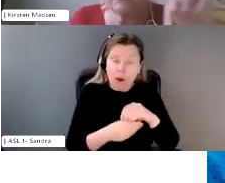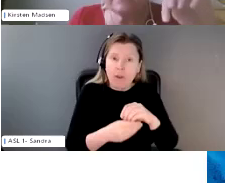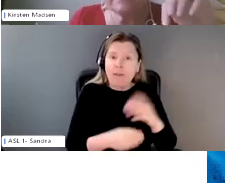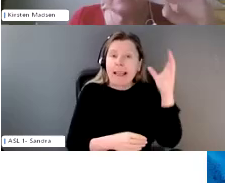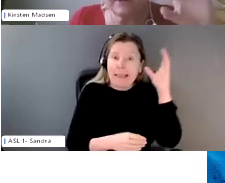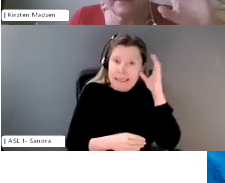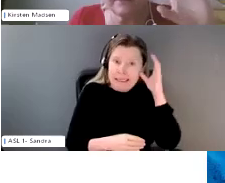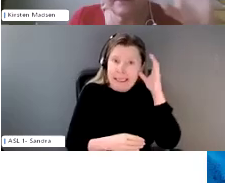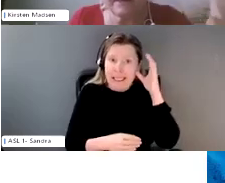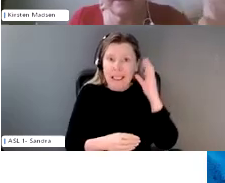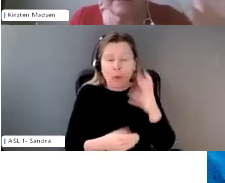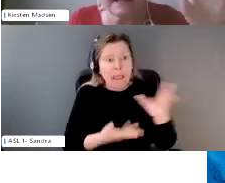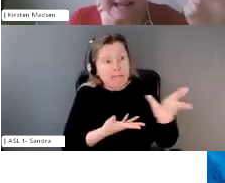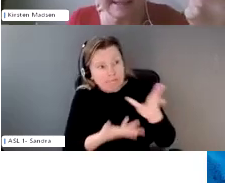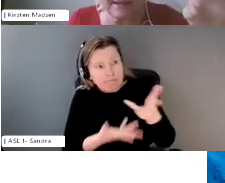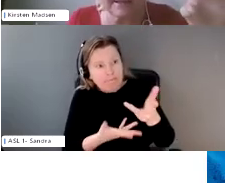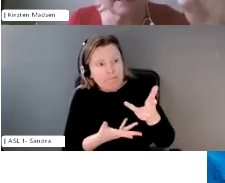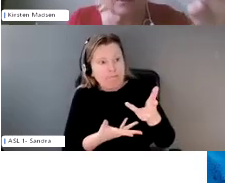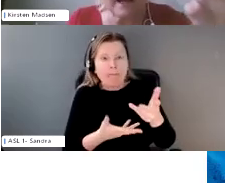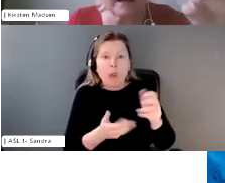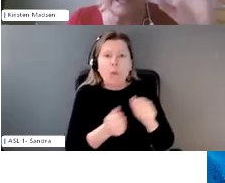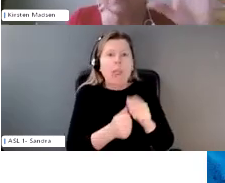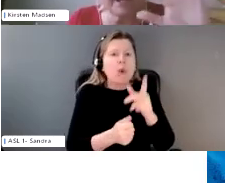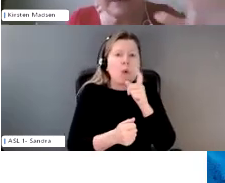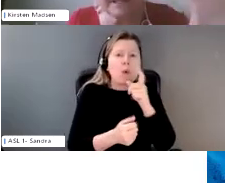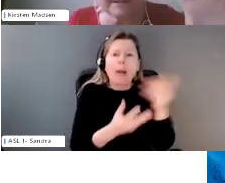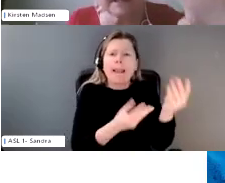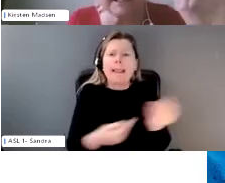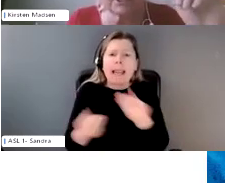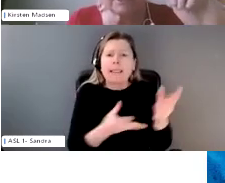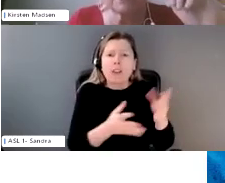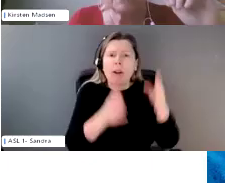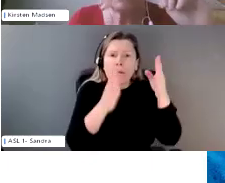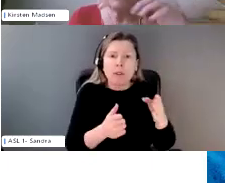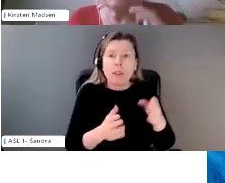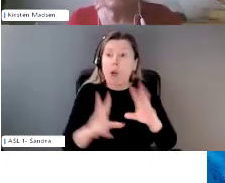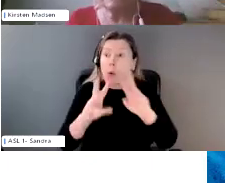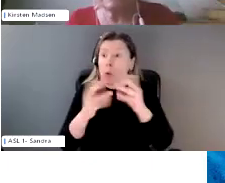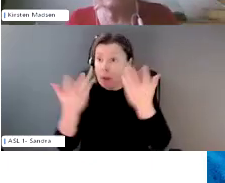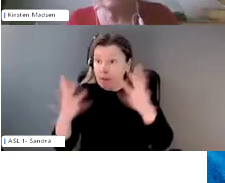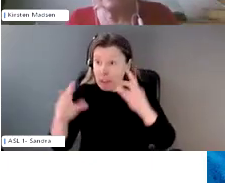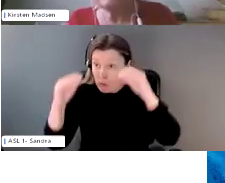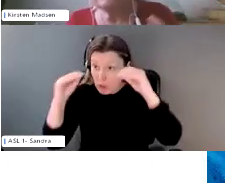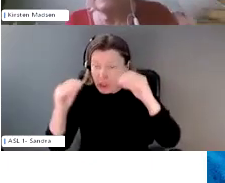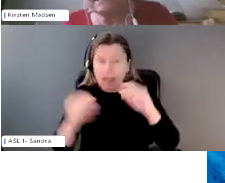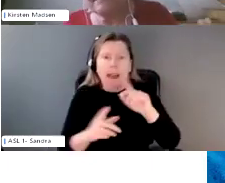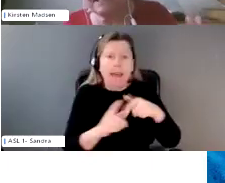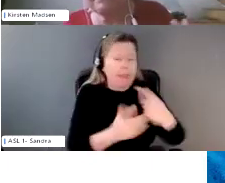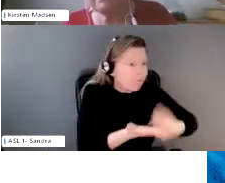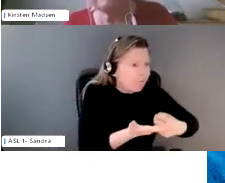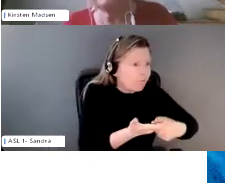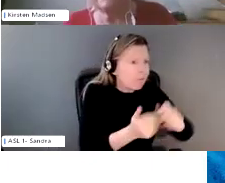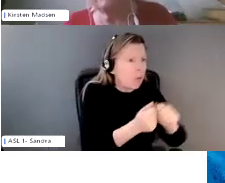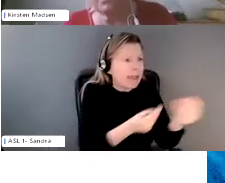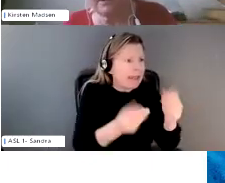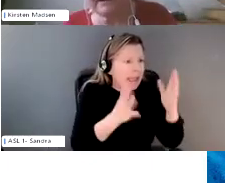debrief with the liaisons as well after every single session, so that if something came up,